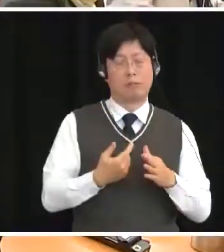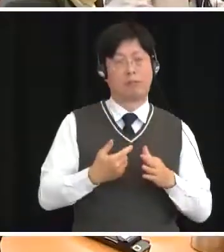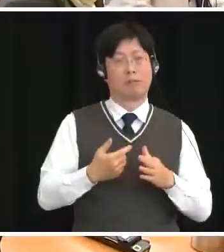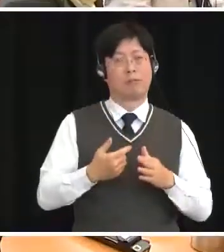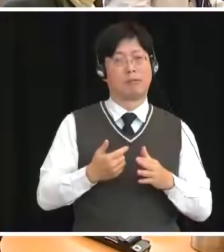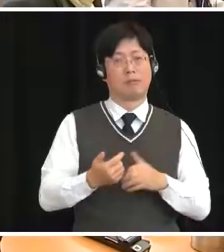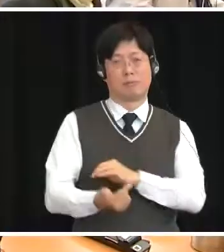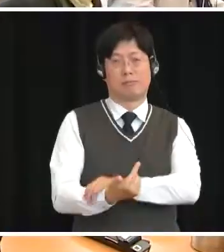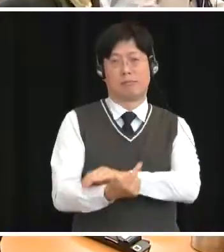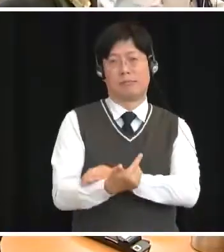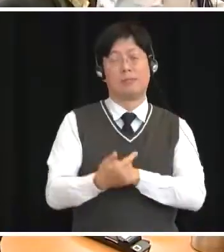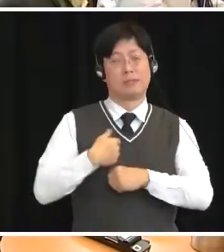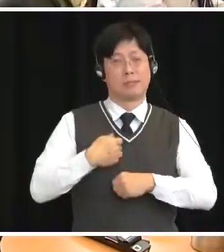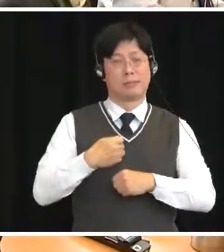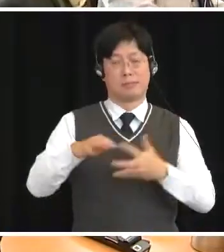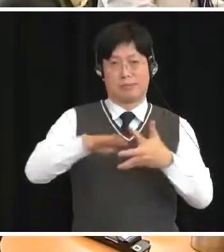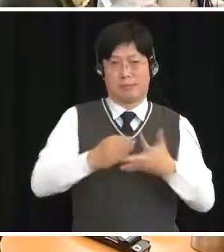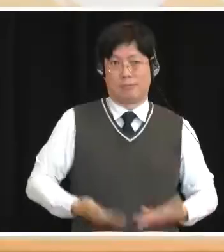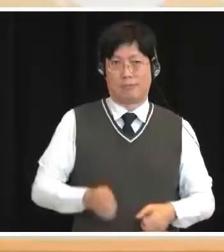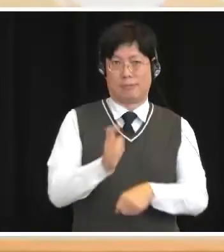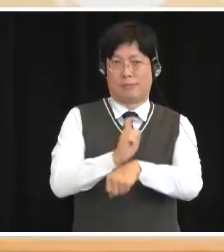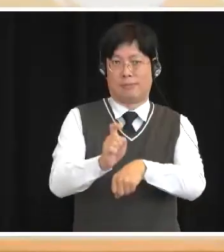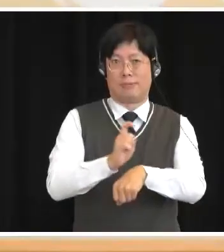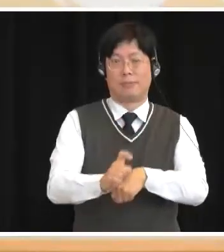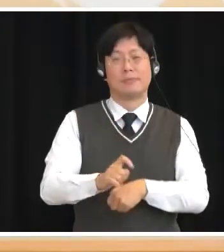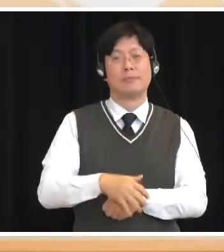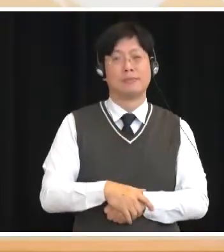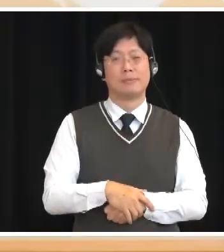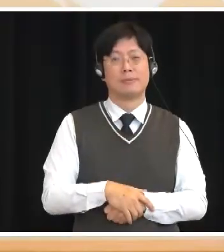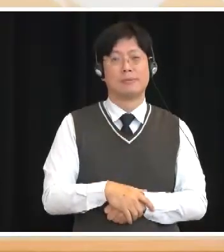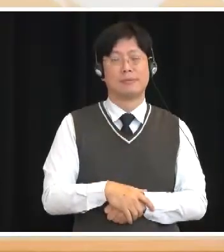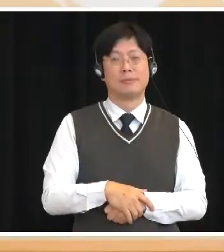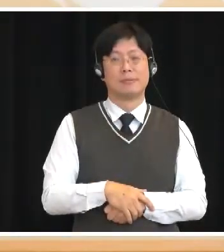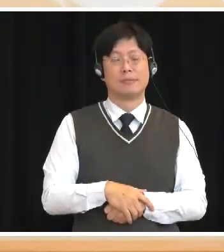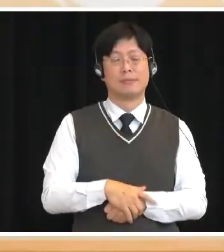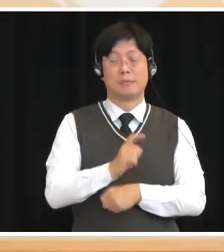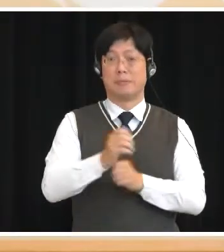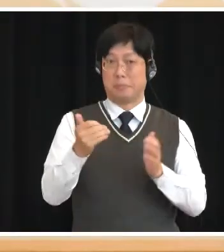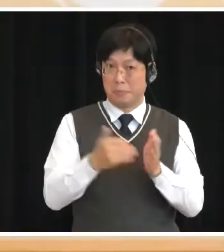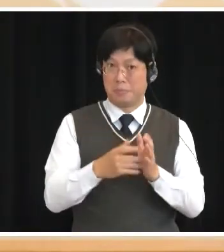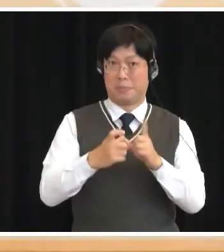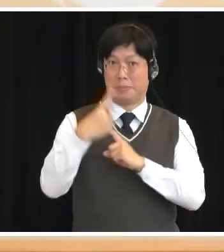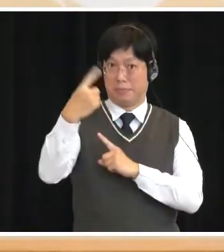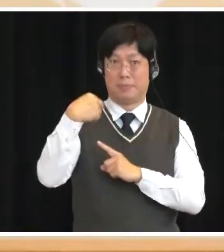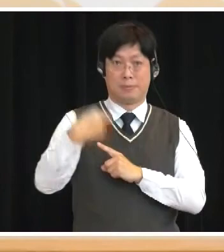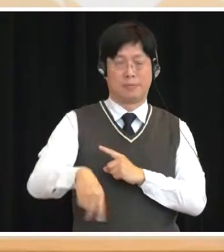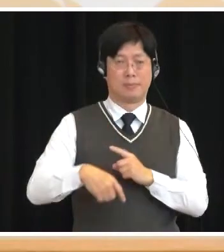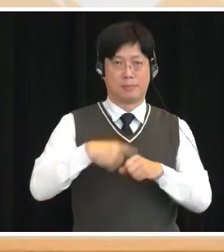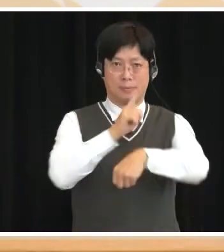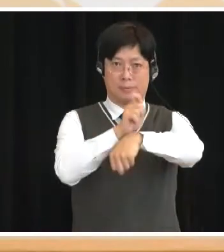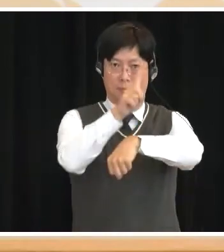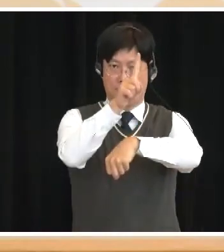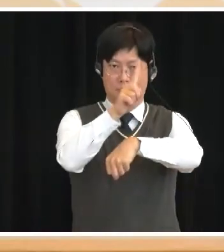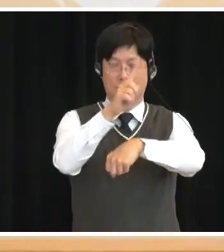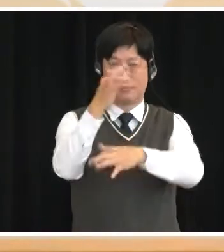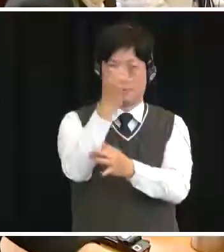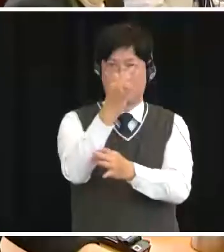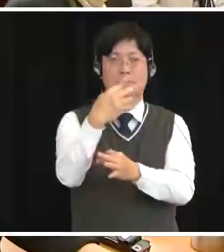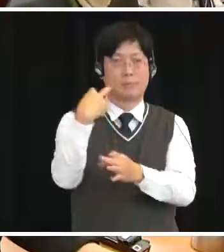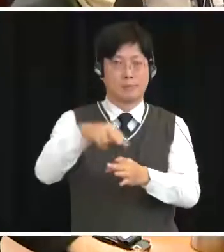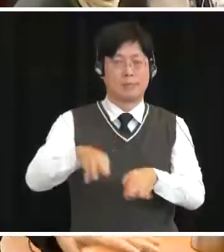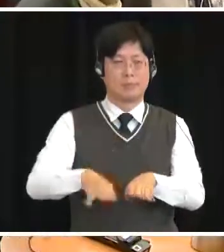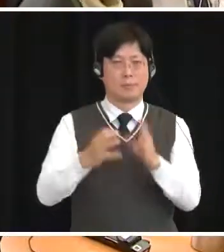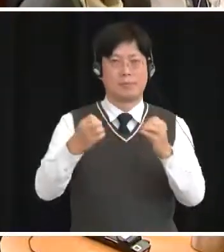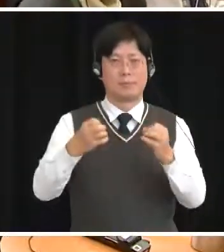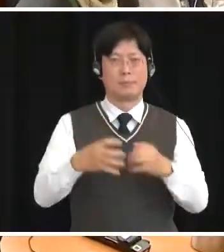be back in 10 minutes. At 11, we resume the meeting. Meeting is suspended. 10 minutes or 20